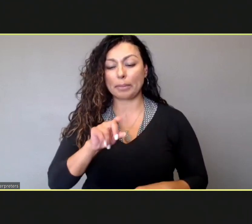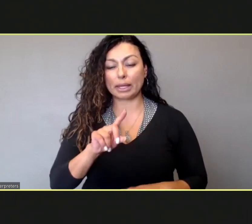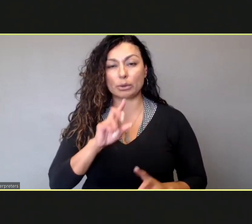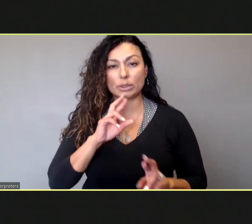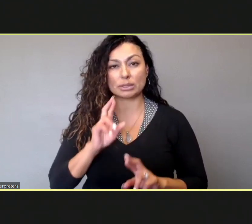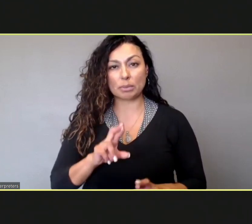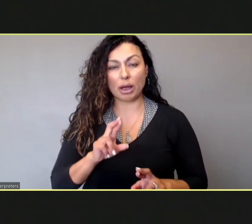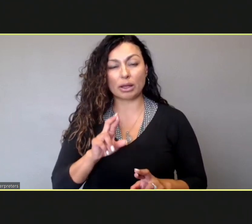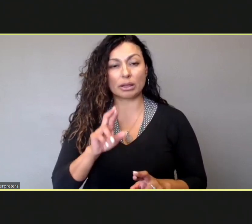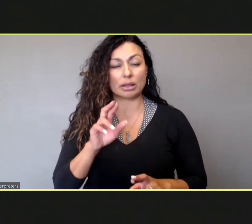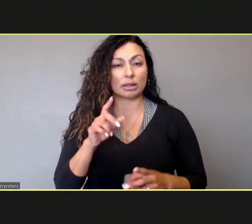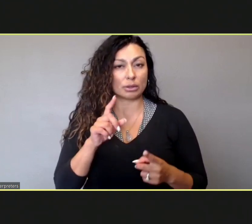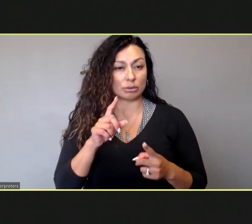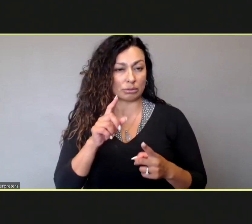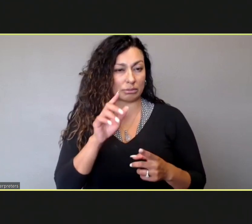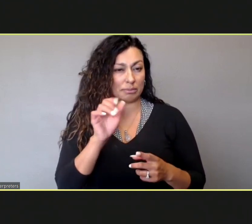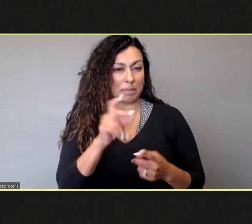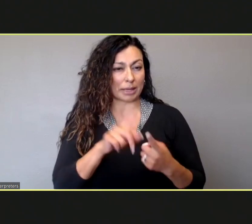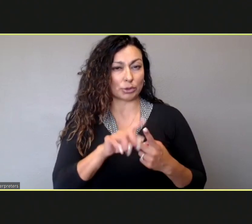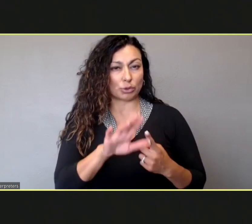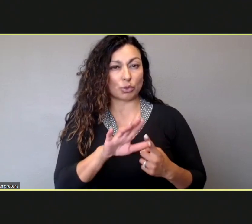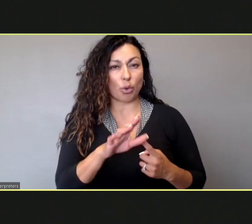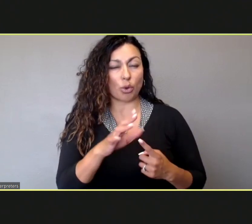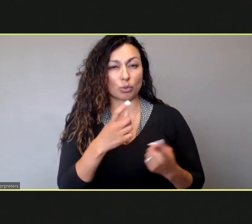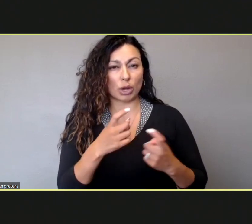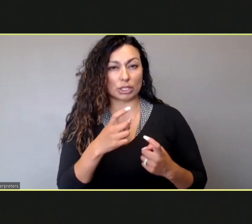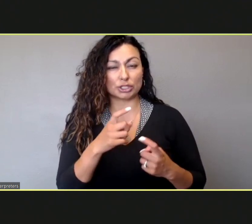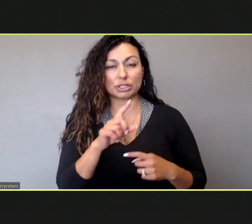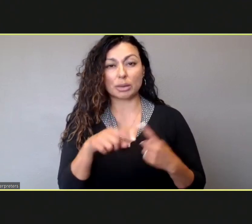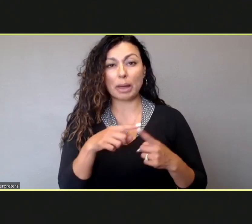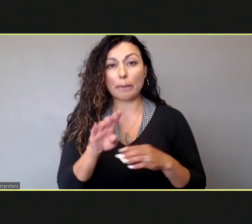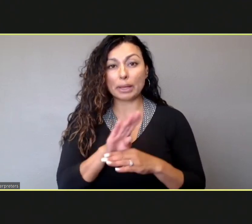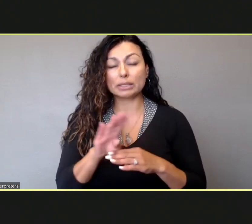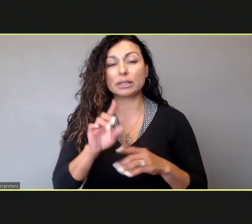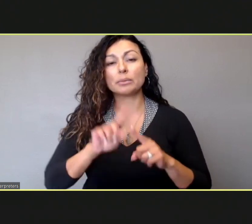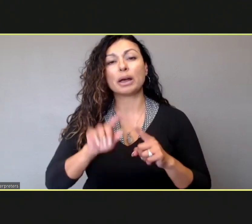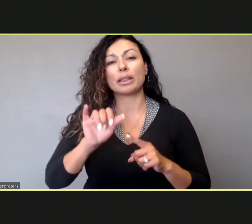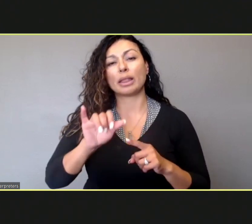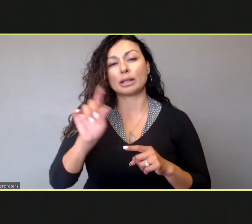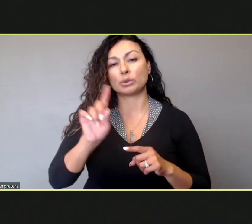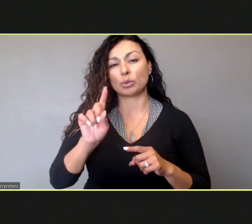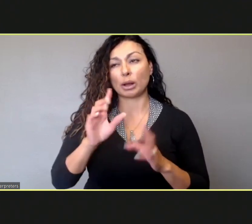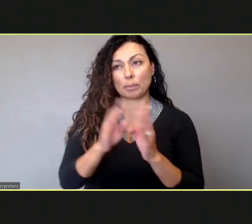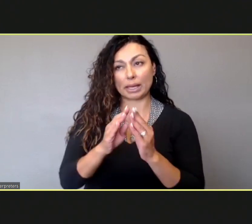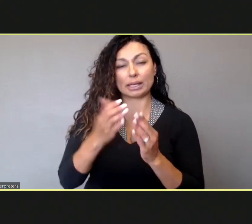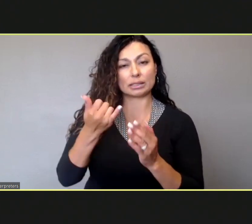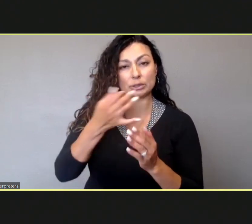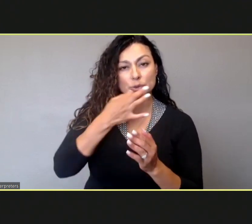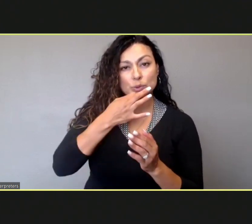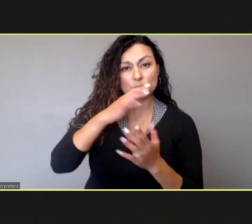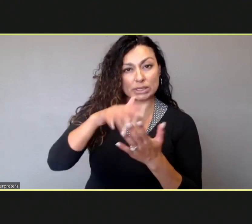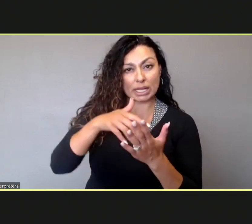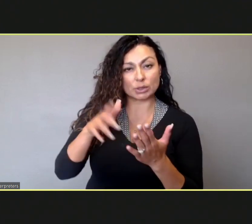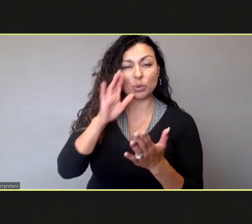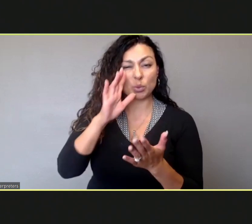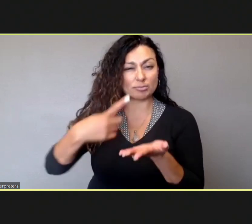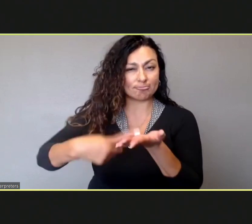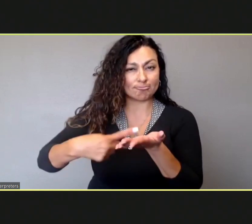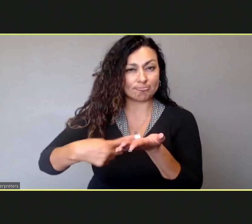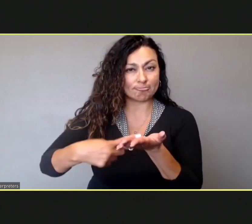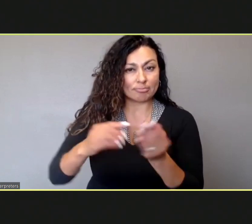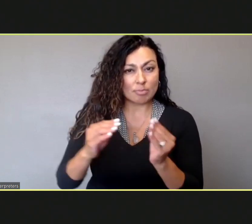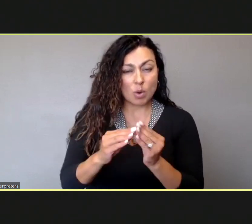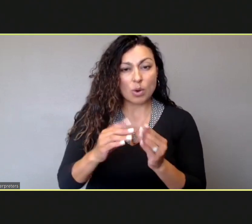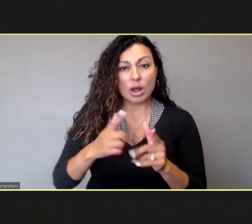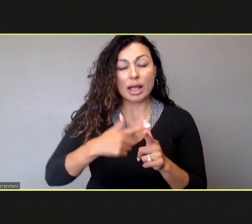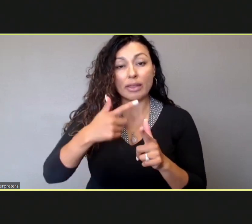connects, Ryan, to your point about businesses, but that's one of those things where the meeting is being scheduled and we'll talk more about it and